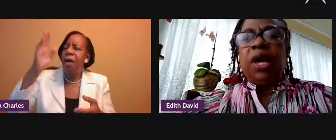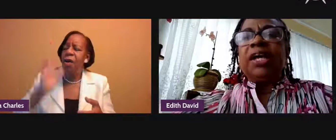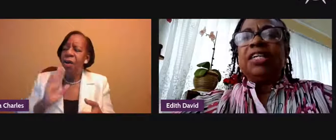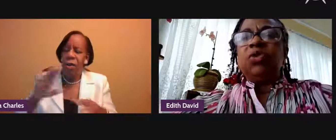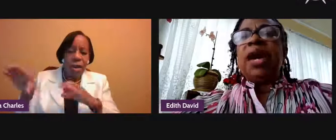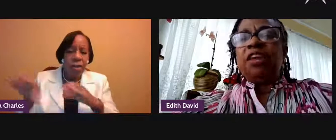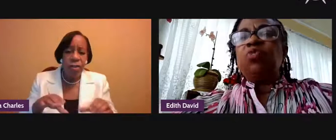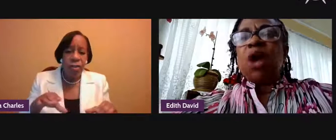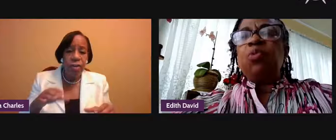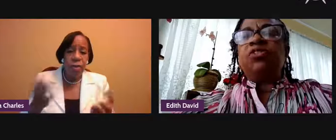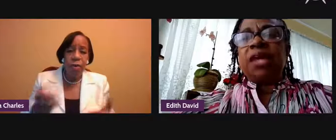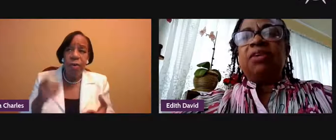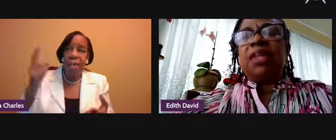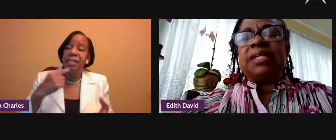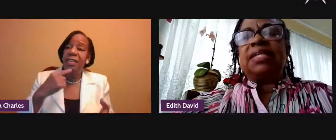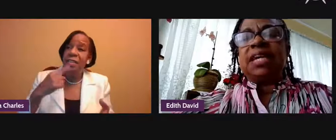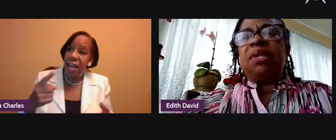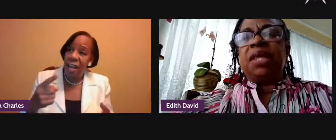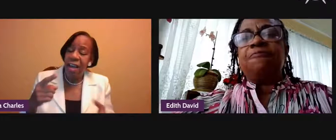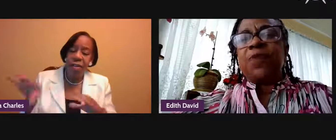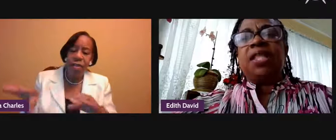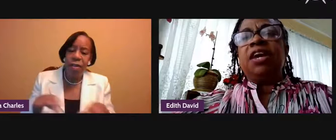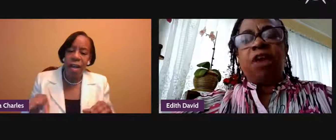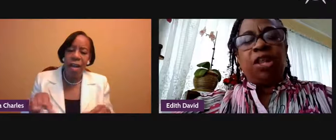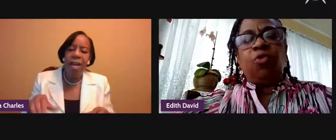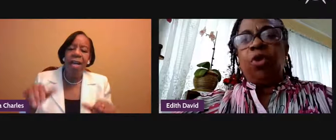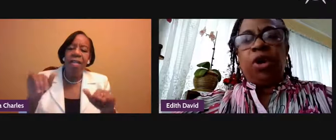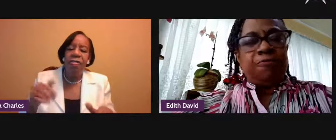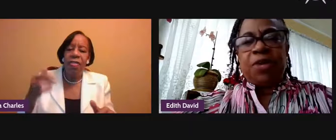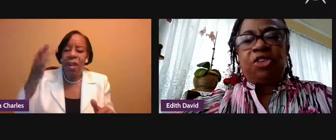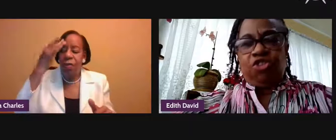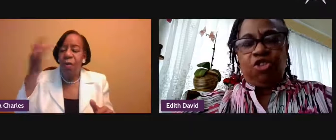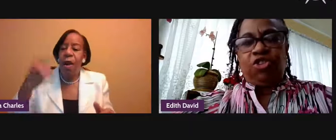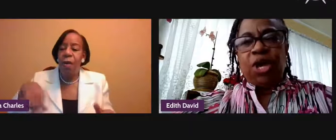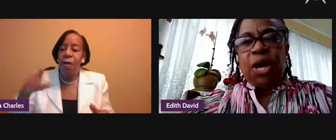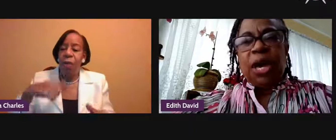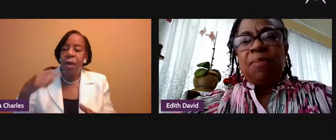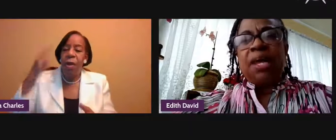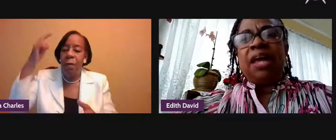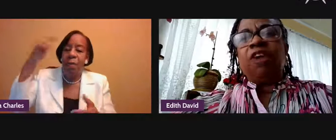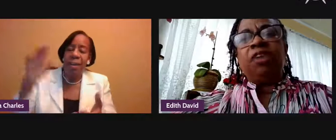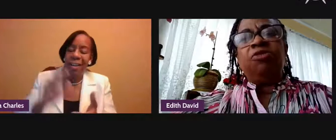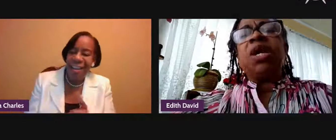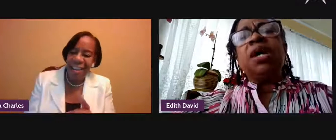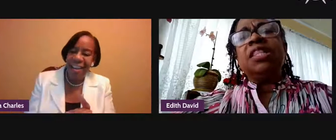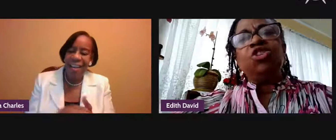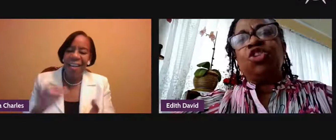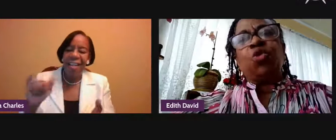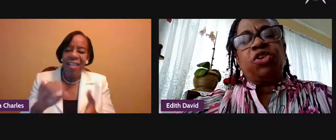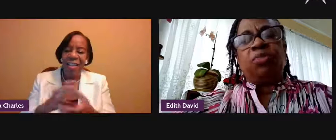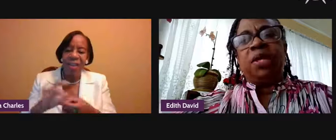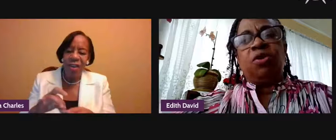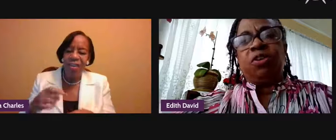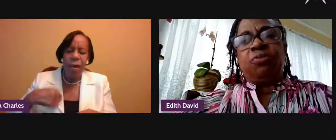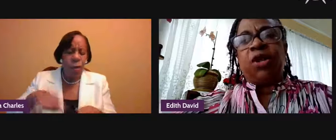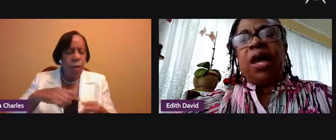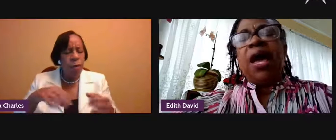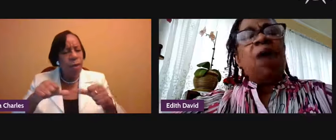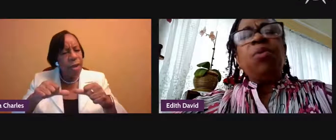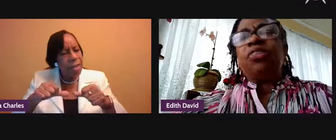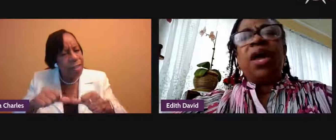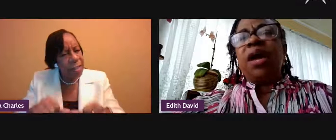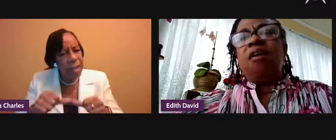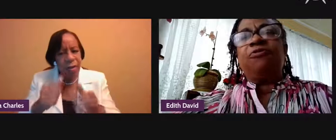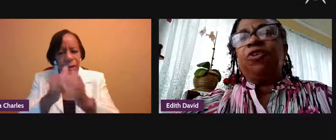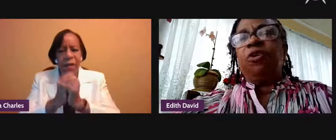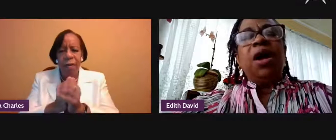will do. So that is why we stand on that statement of faith here at the Word of Faith Church. Amen. And as we continue to worship the Lord this morning,